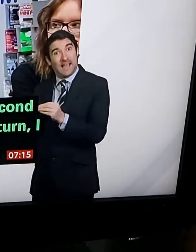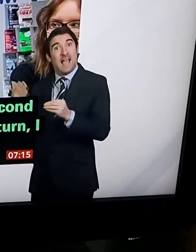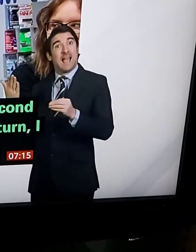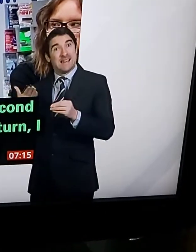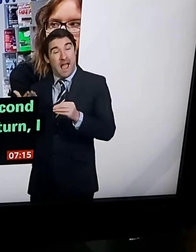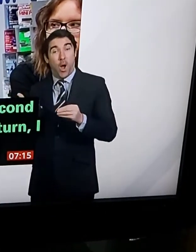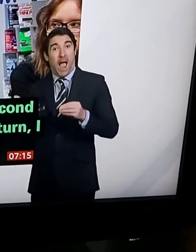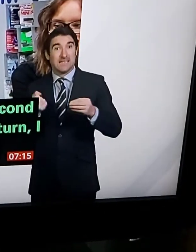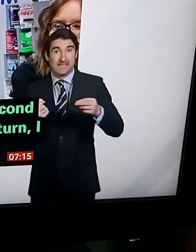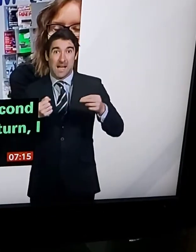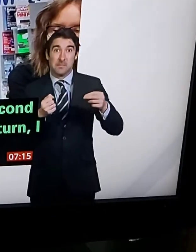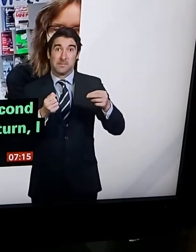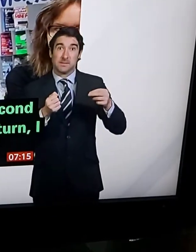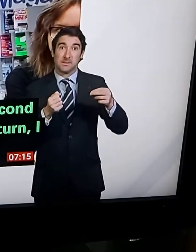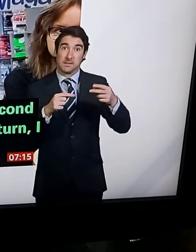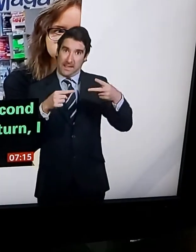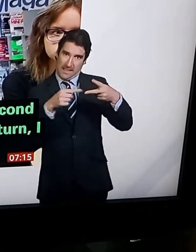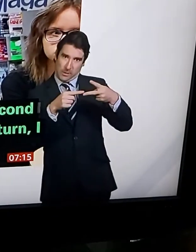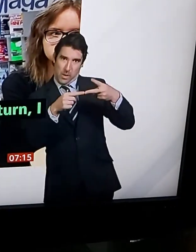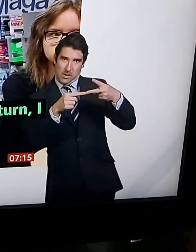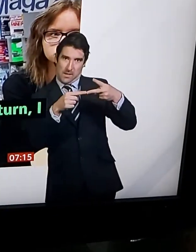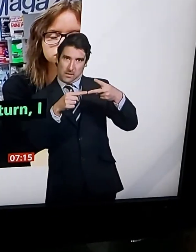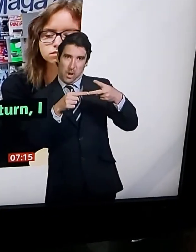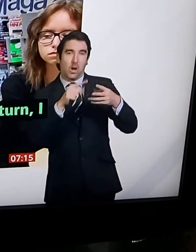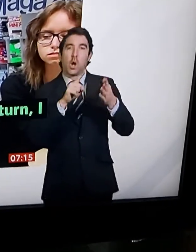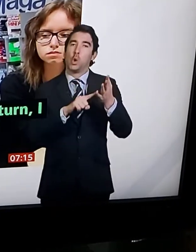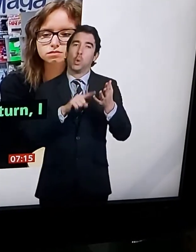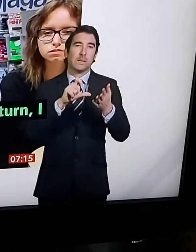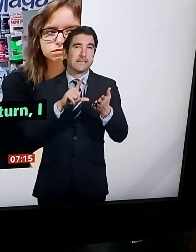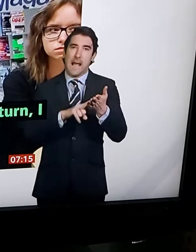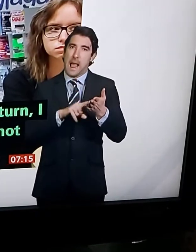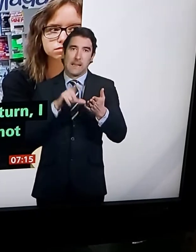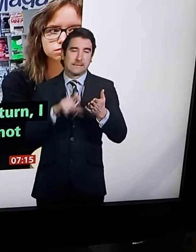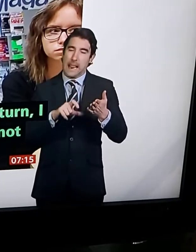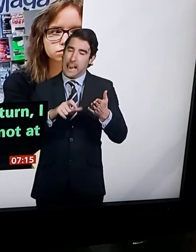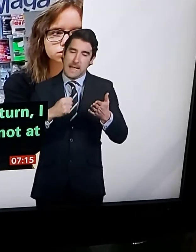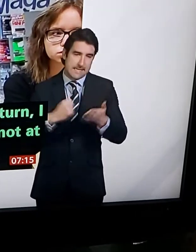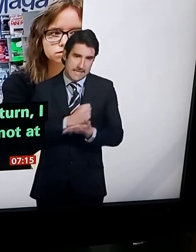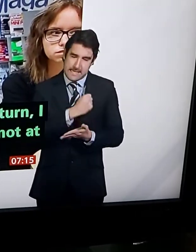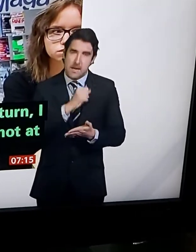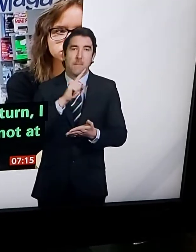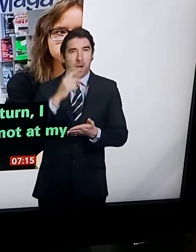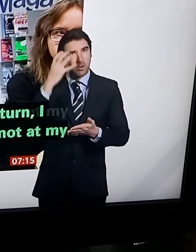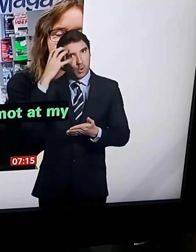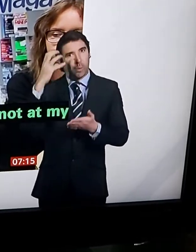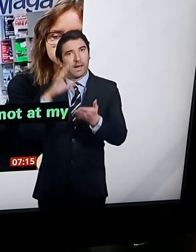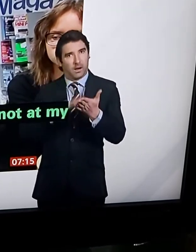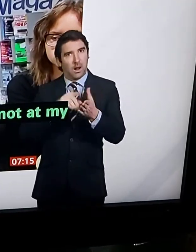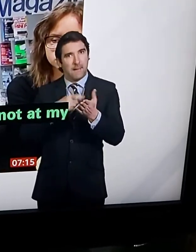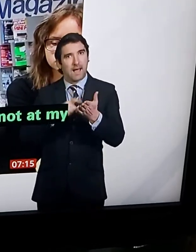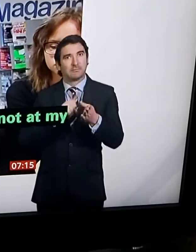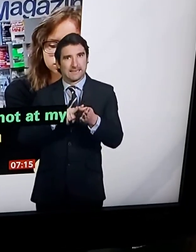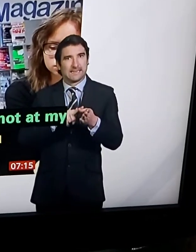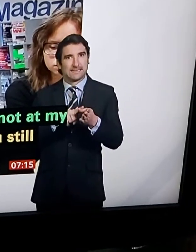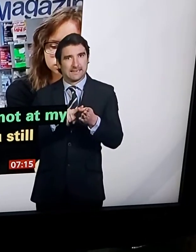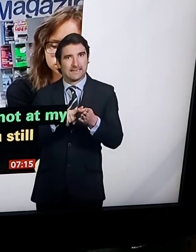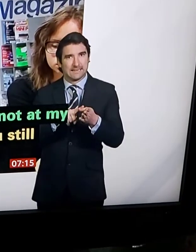not exactly at my first choice uni. You still can't get into your first choice? No, unfortunately not. So what will you do now? So